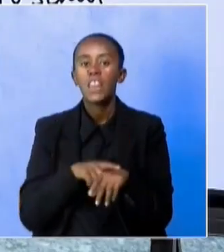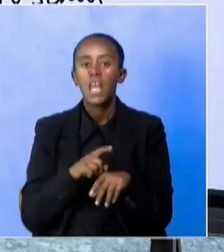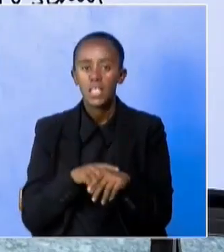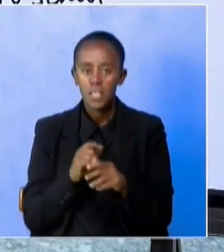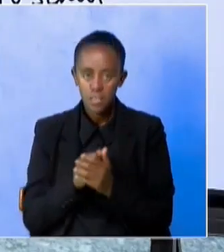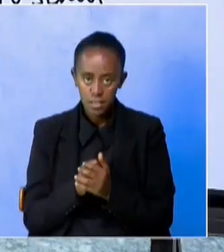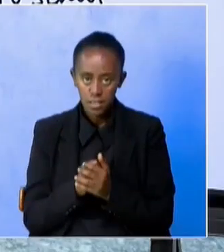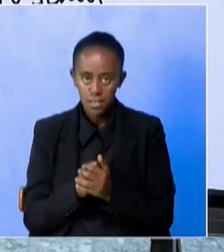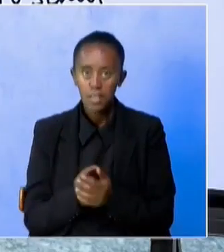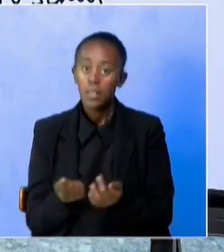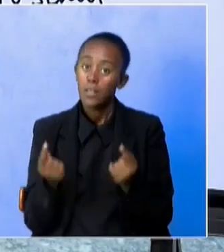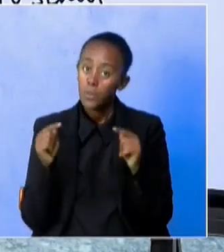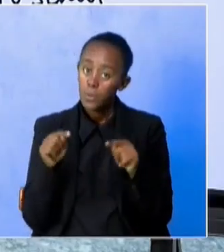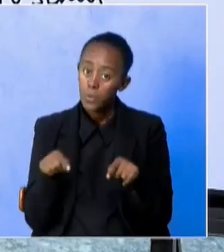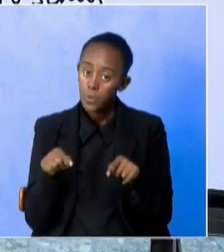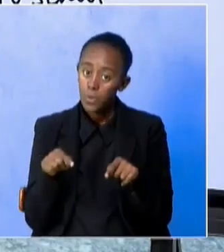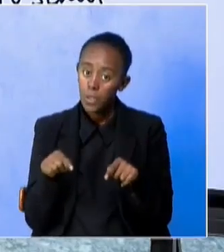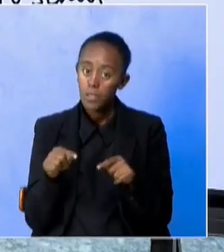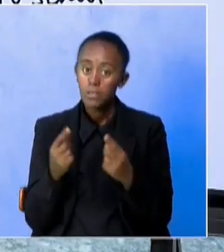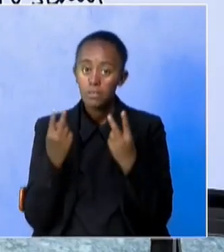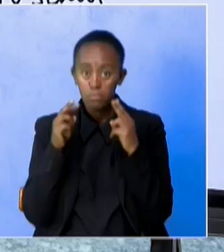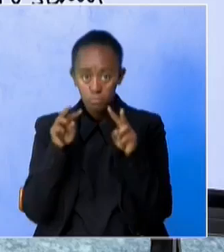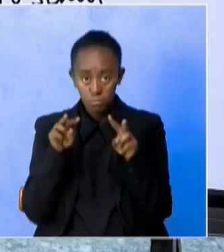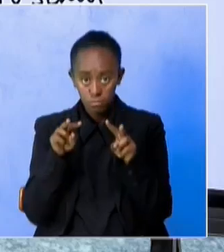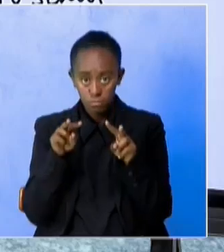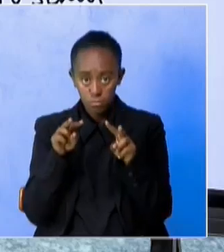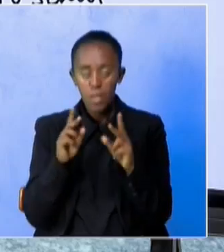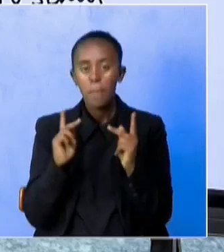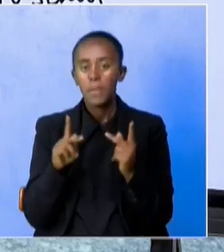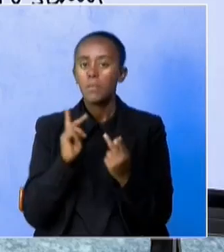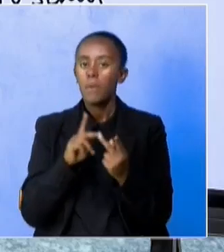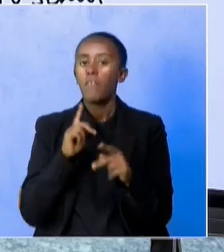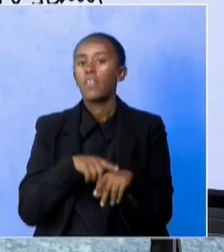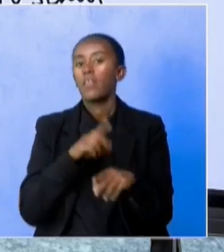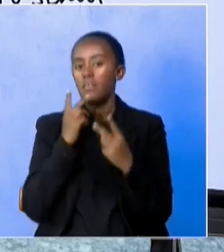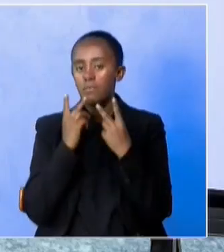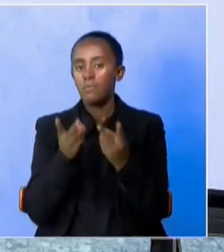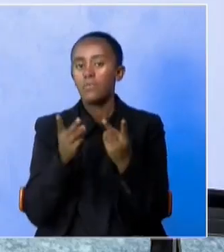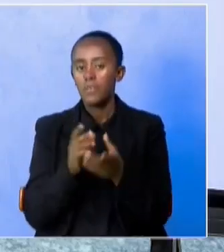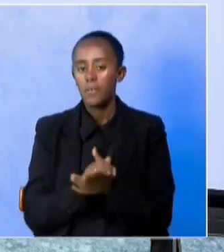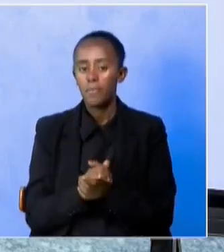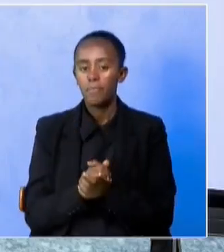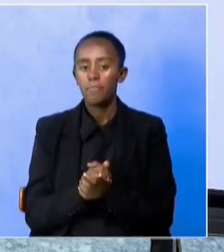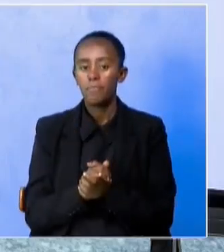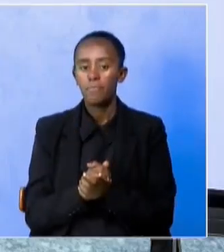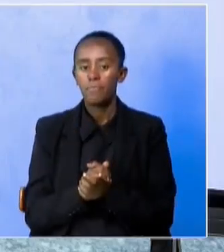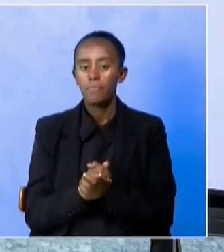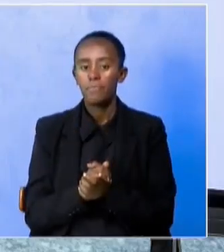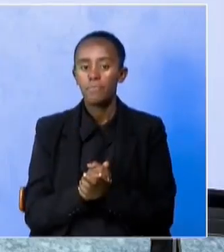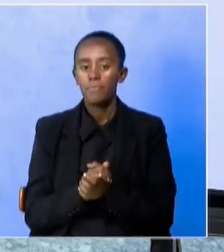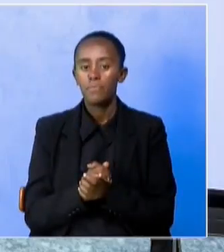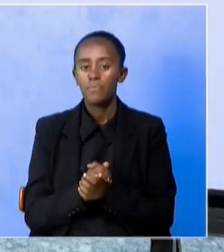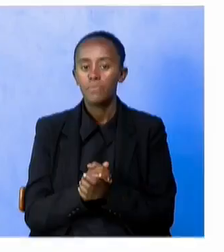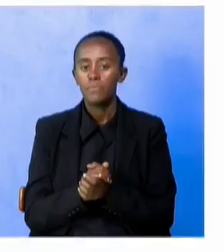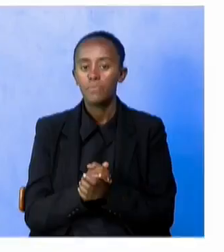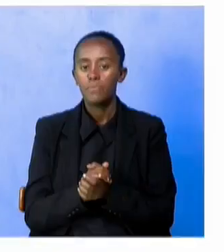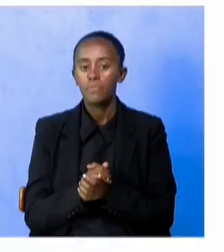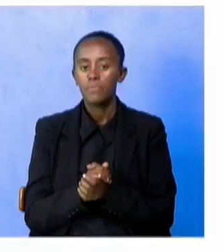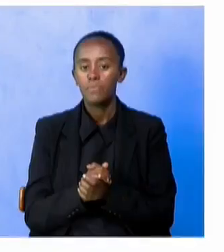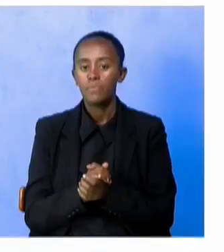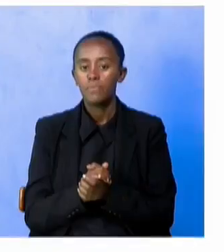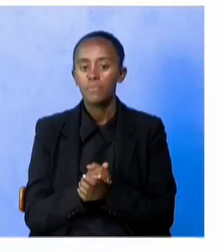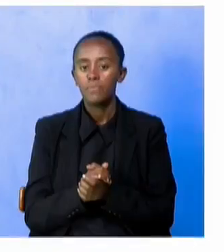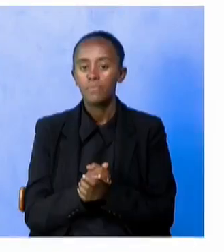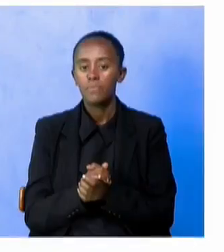is going to be on the present perfect. Okay, so what else can we say about the present perfect tense? The